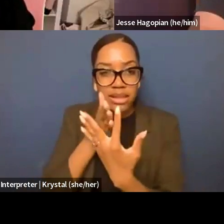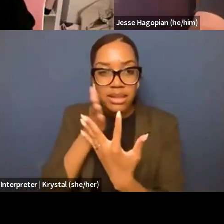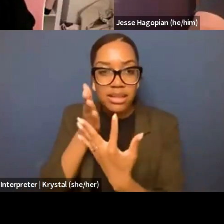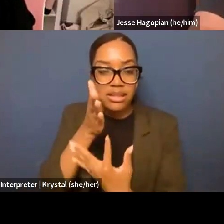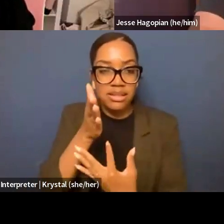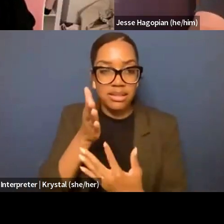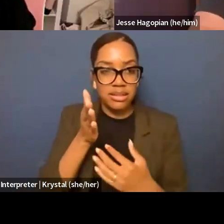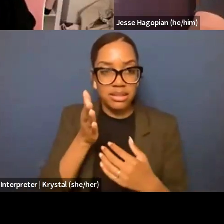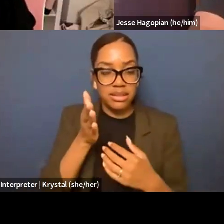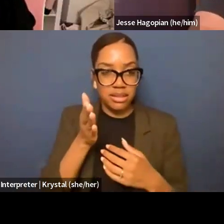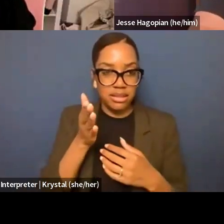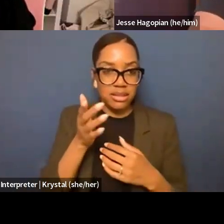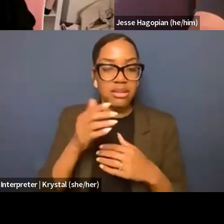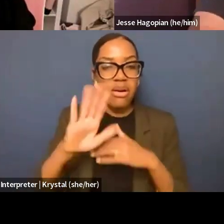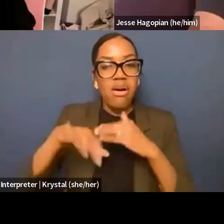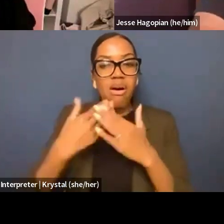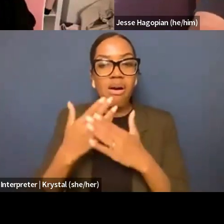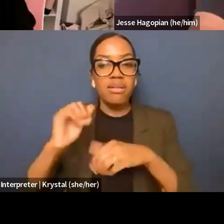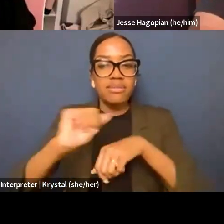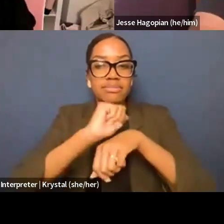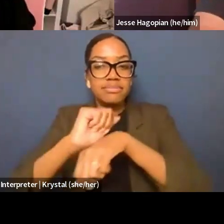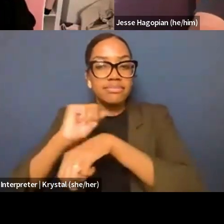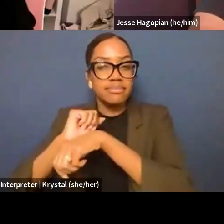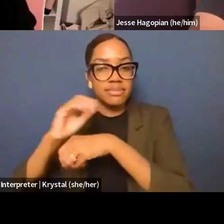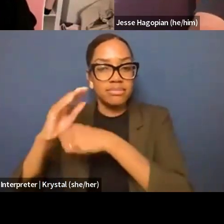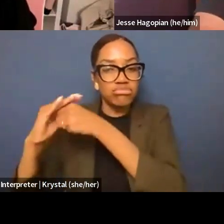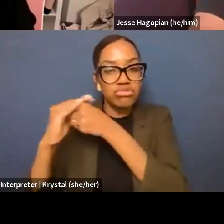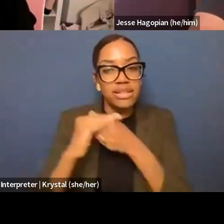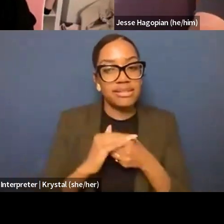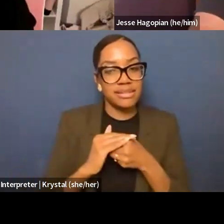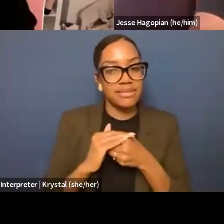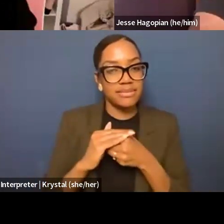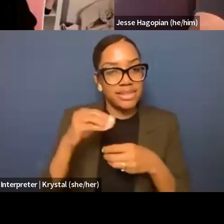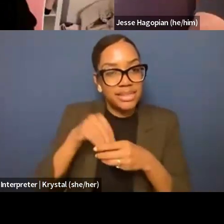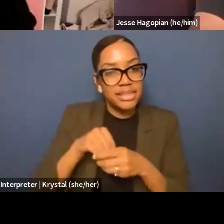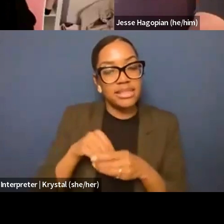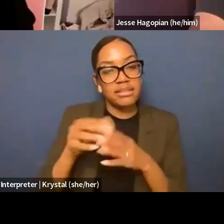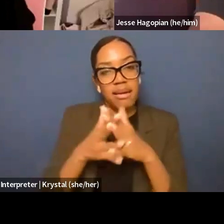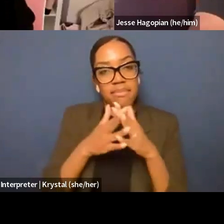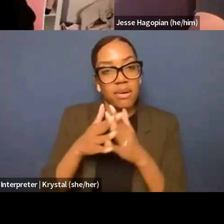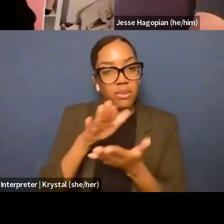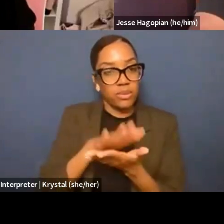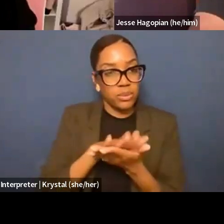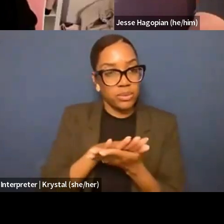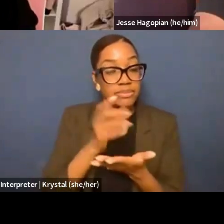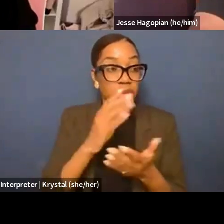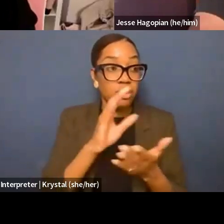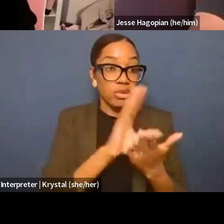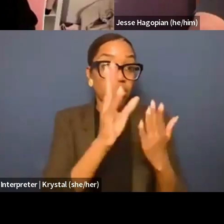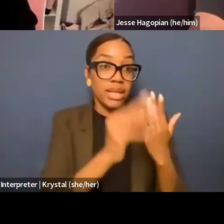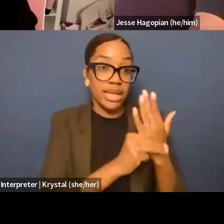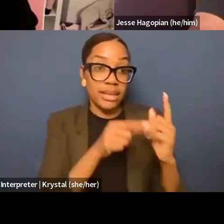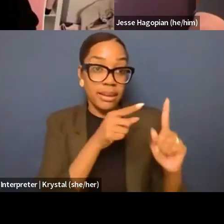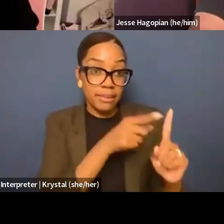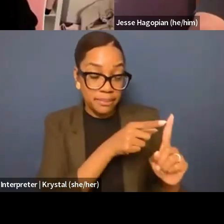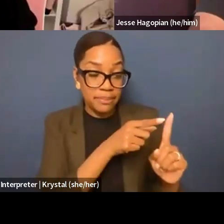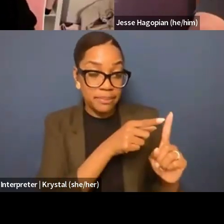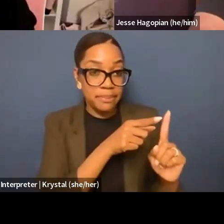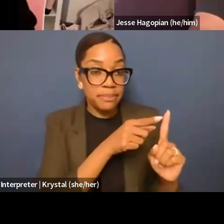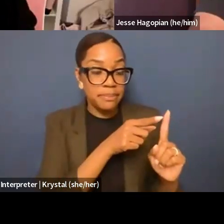in the context of American schooling. How they did that when it came at a curricular level, right? Them writing themselves